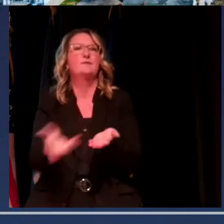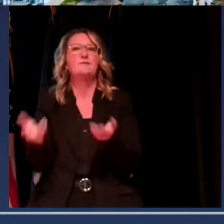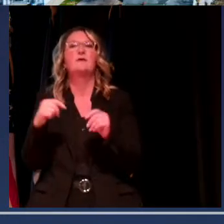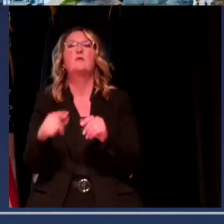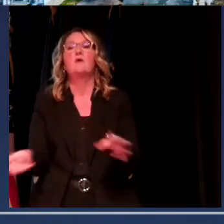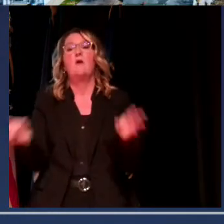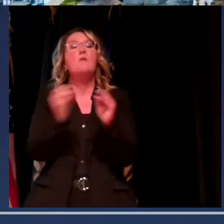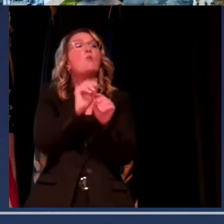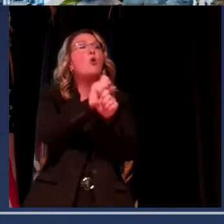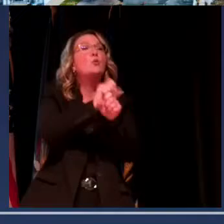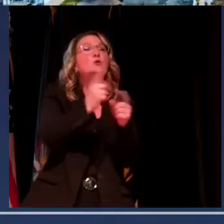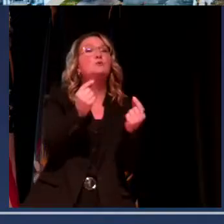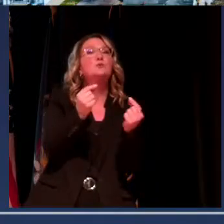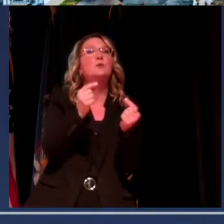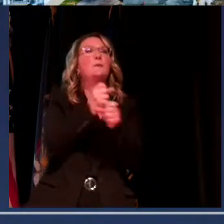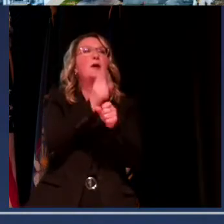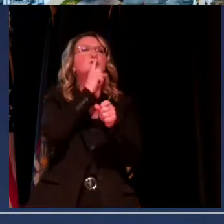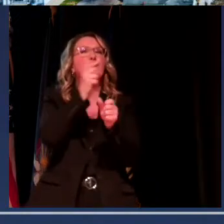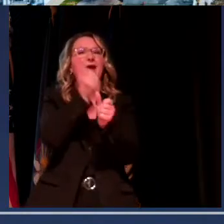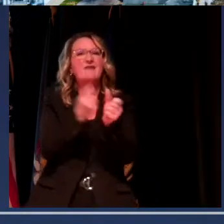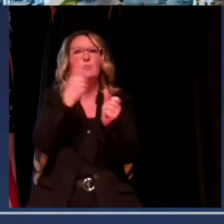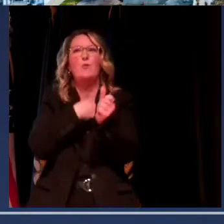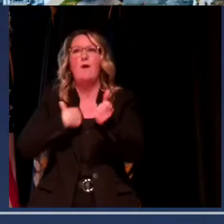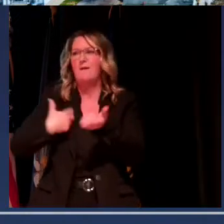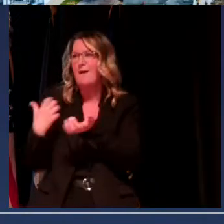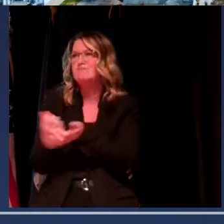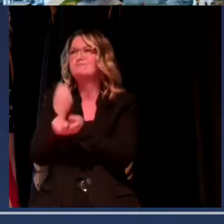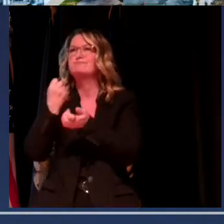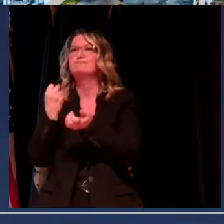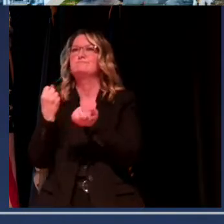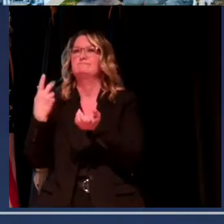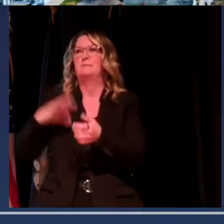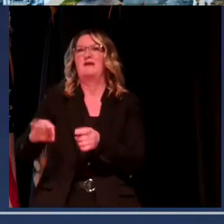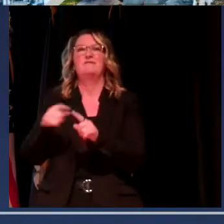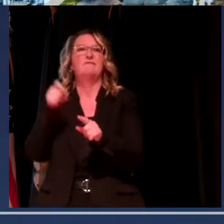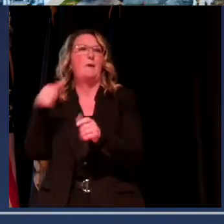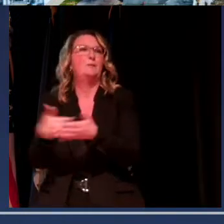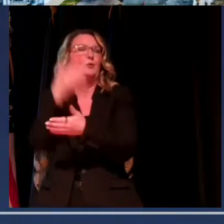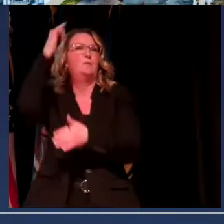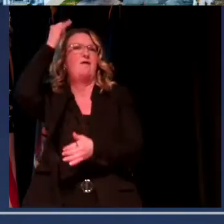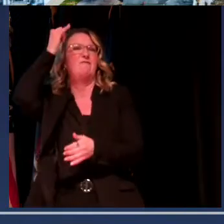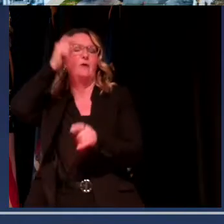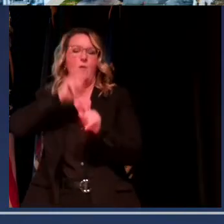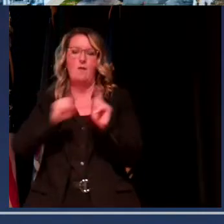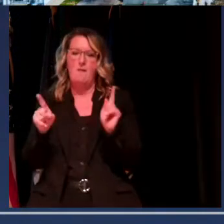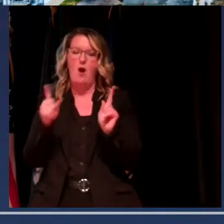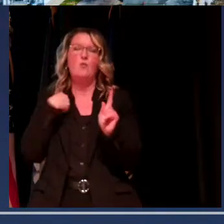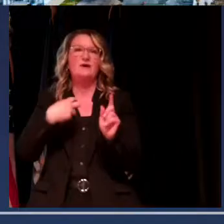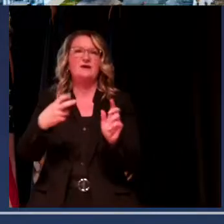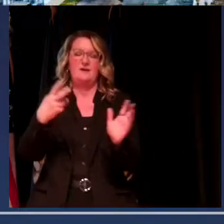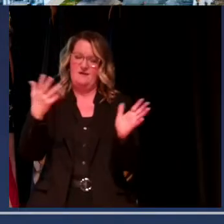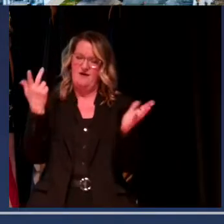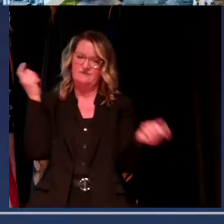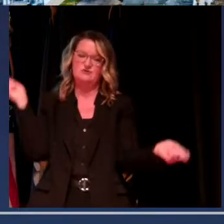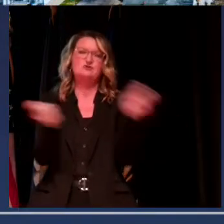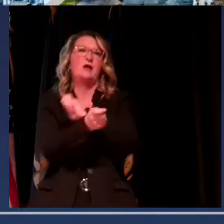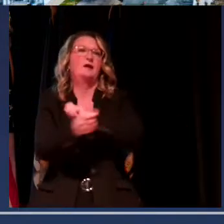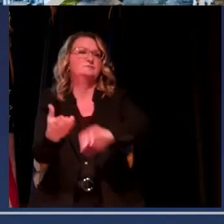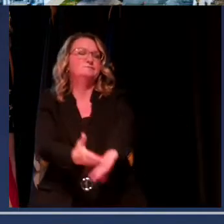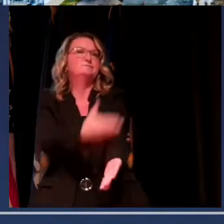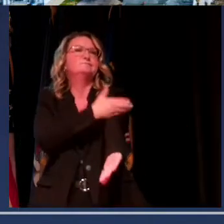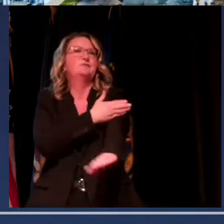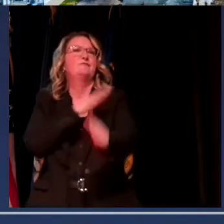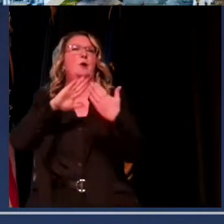work to do to ensure everyone can capitalize on the new Buffalo, but there is no doubt we have changed our community for the better.